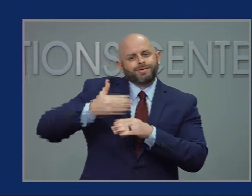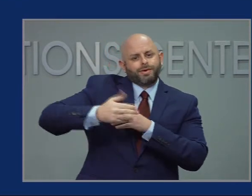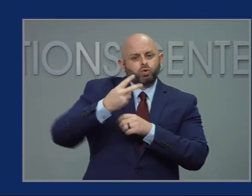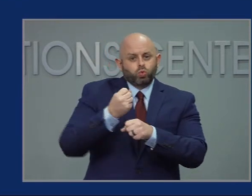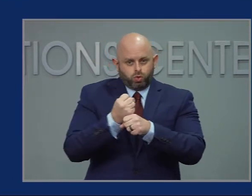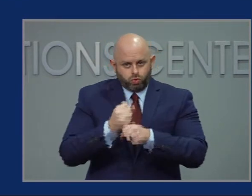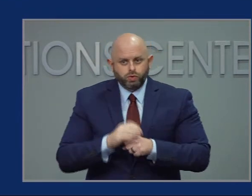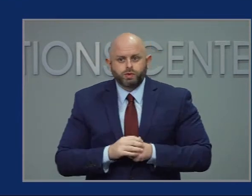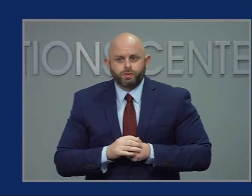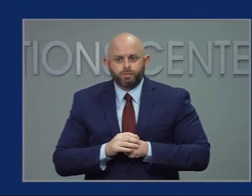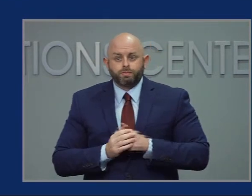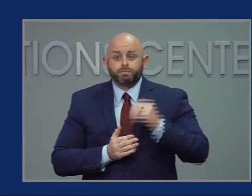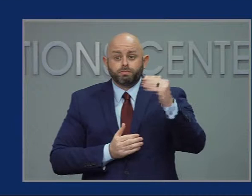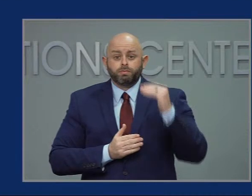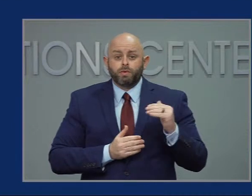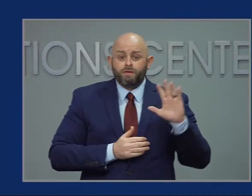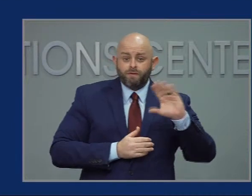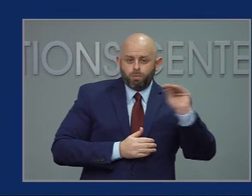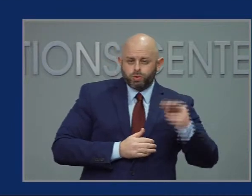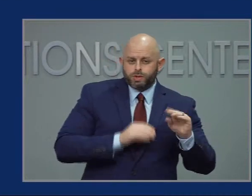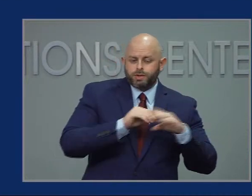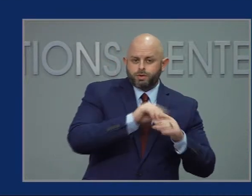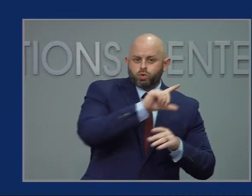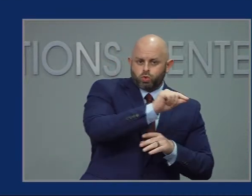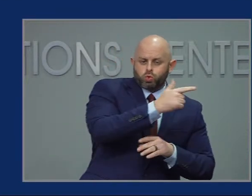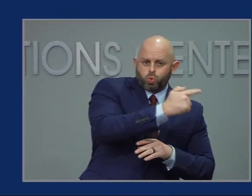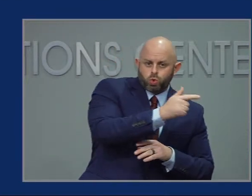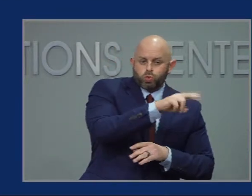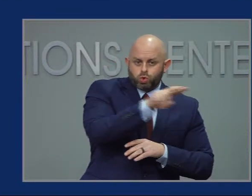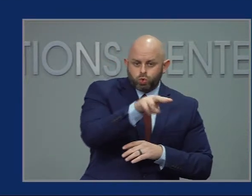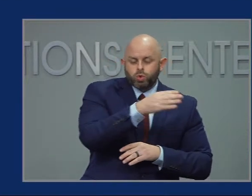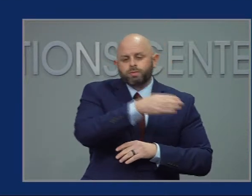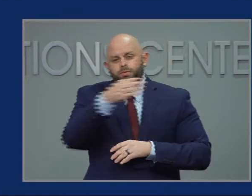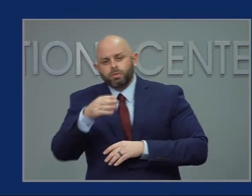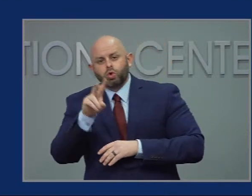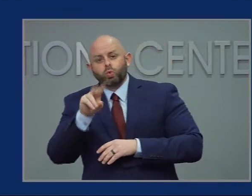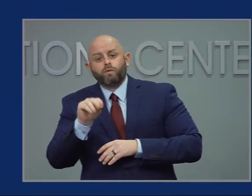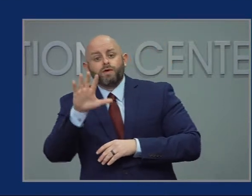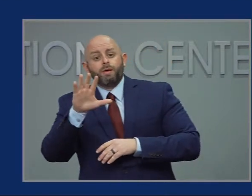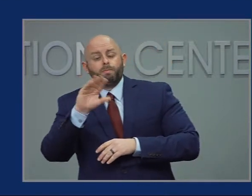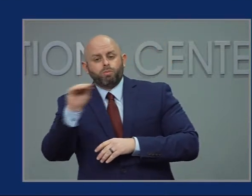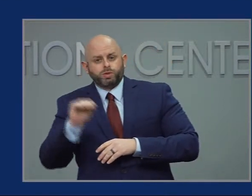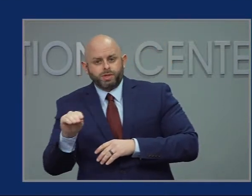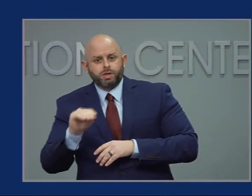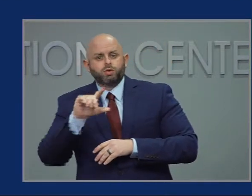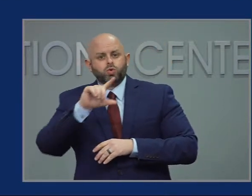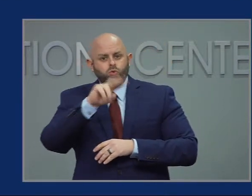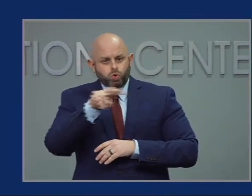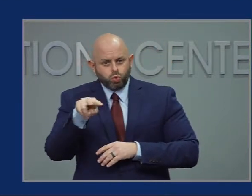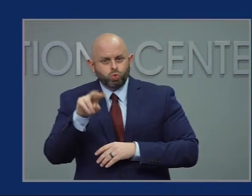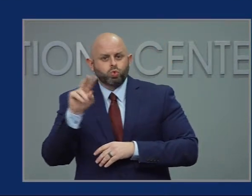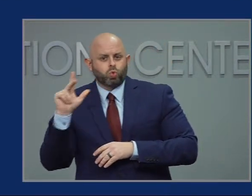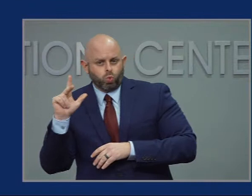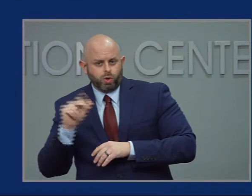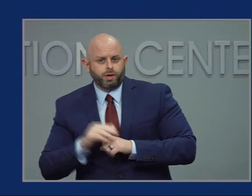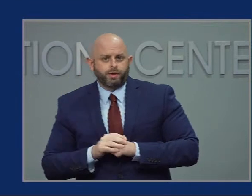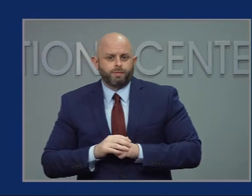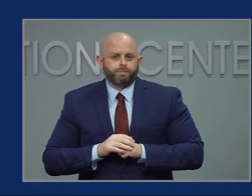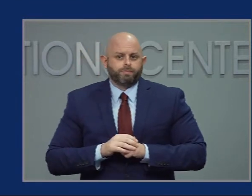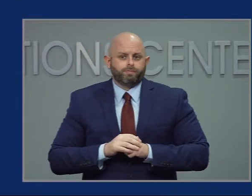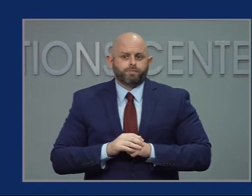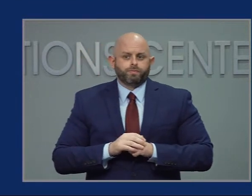years, 5% in 21-22, and another 2.5% in fiscal year 22-23. That